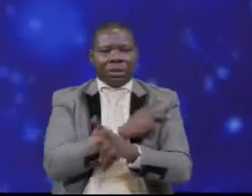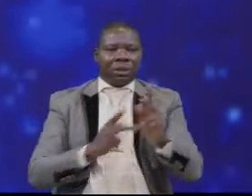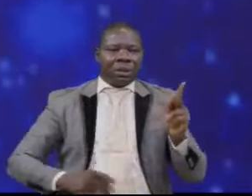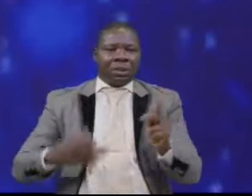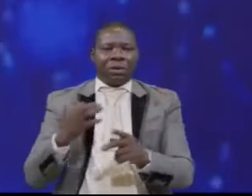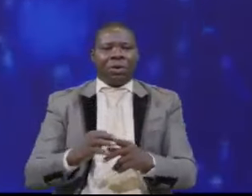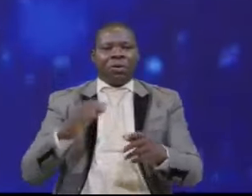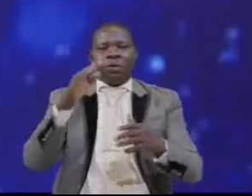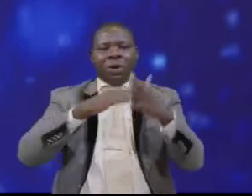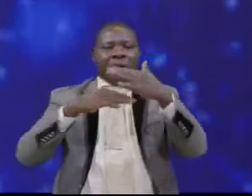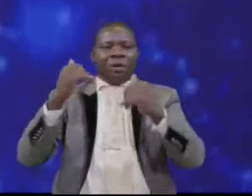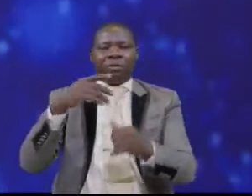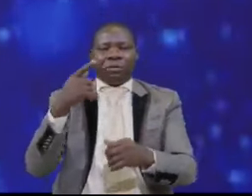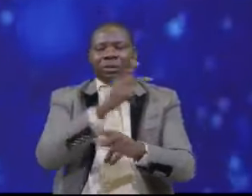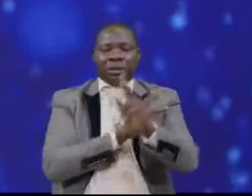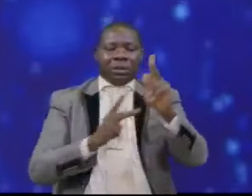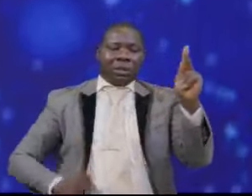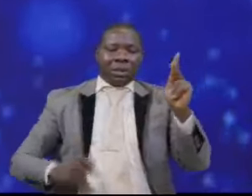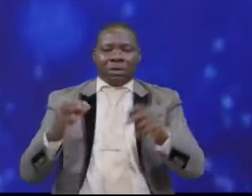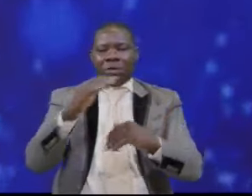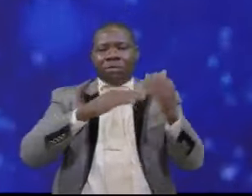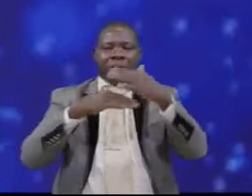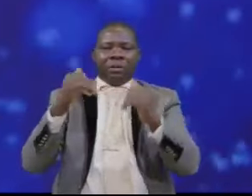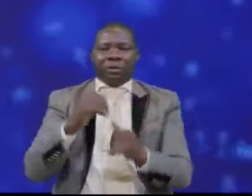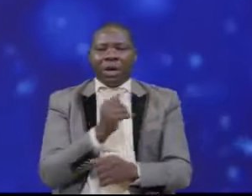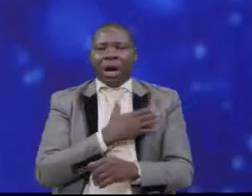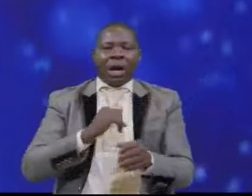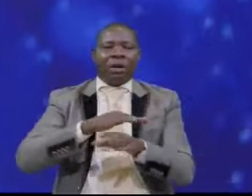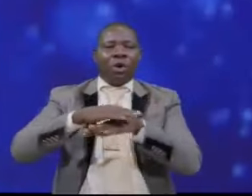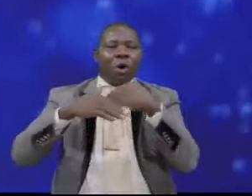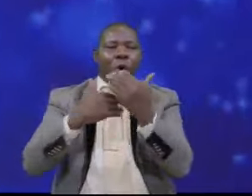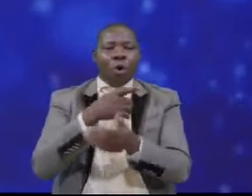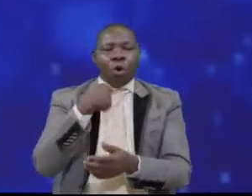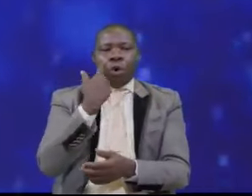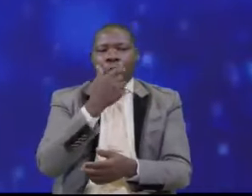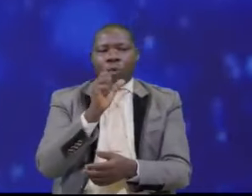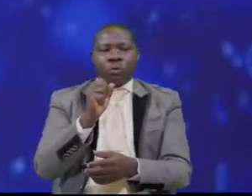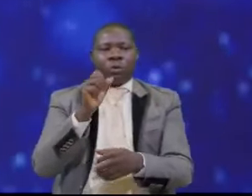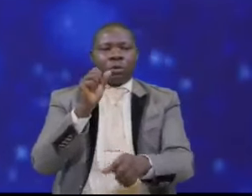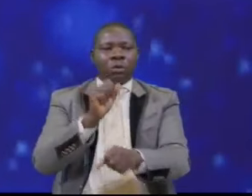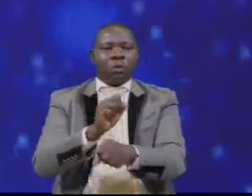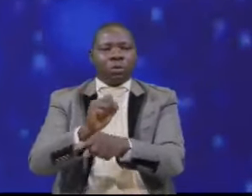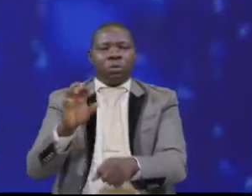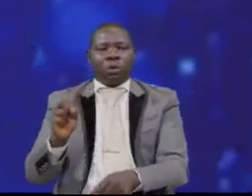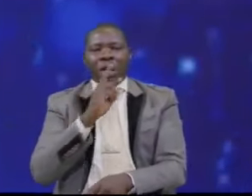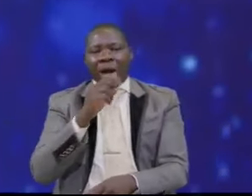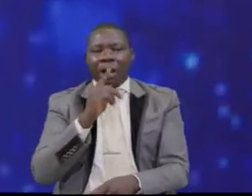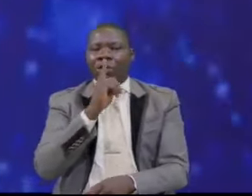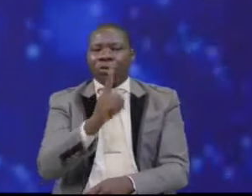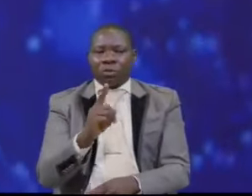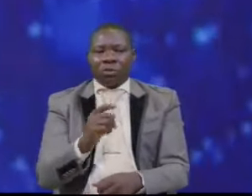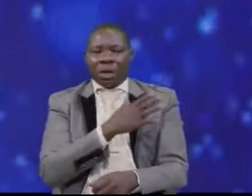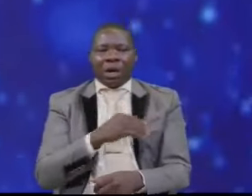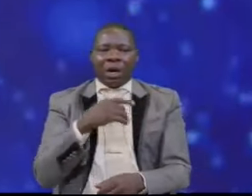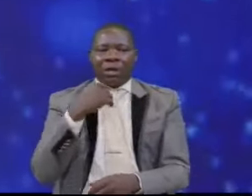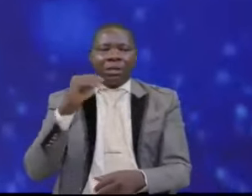heaven, the King of heaven, and all whose works are truth and his ways judgment,